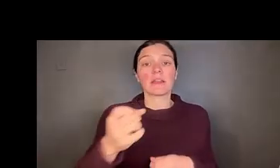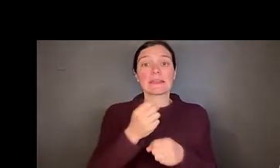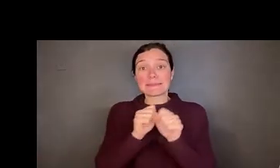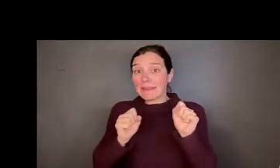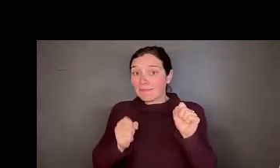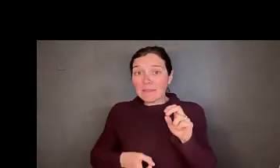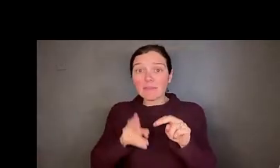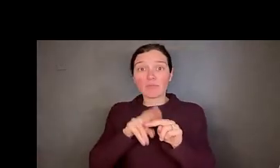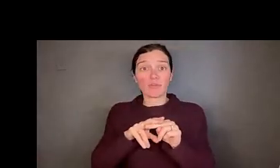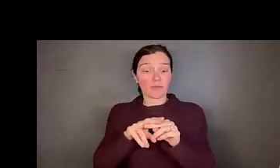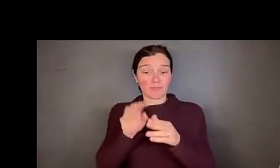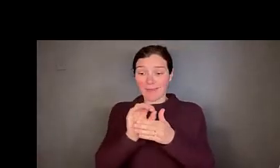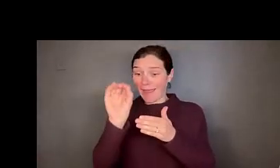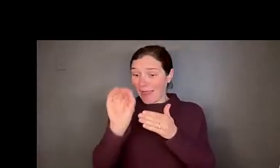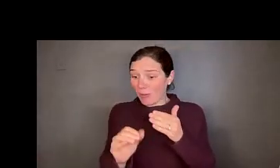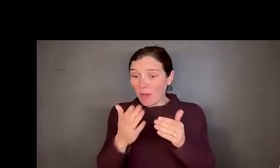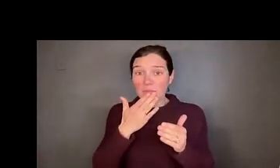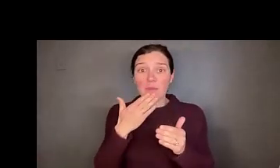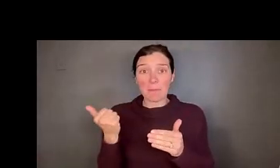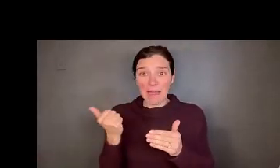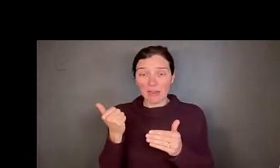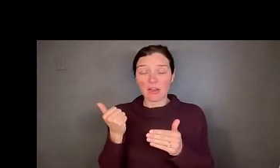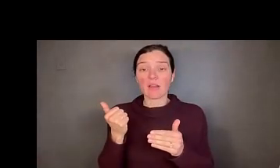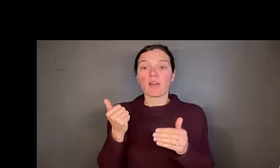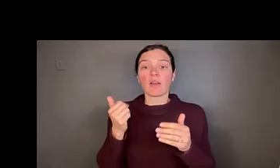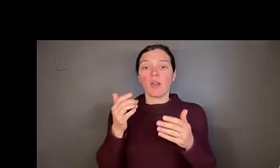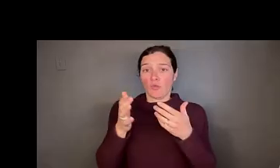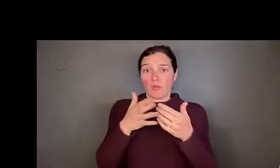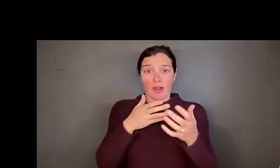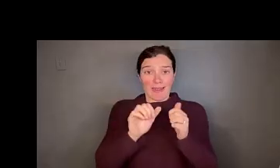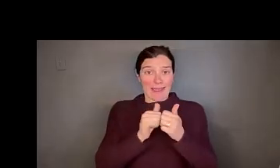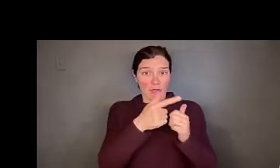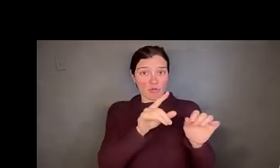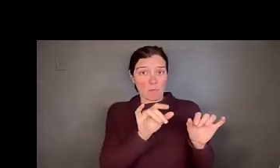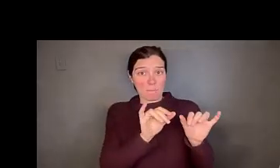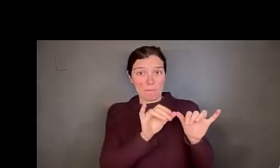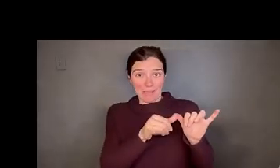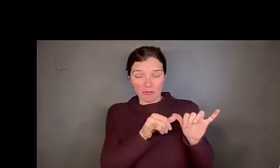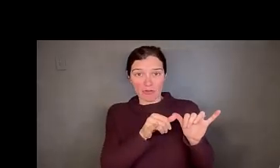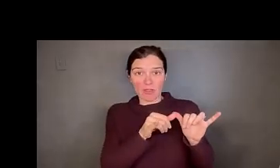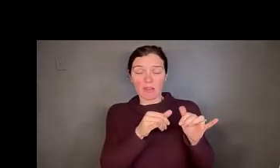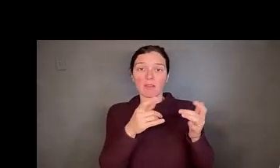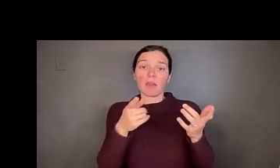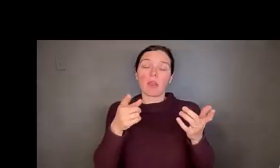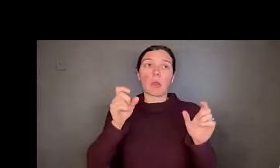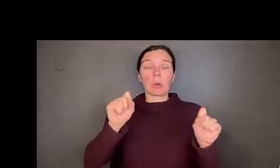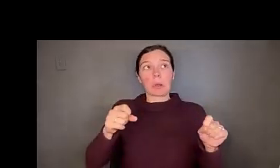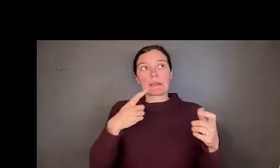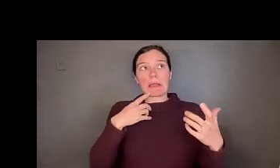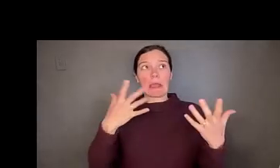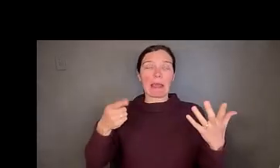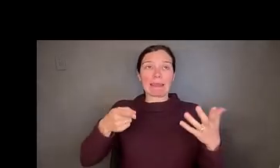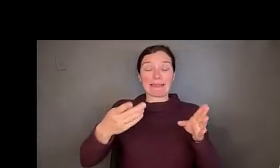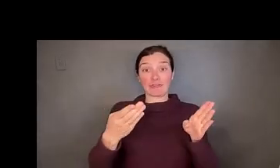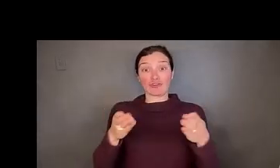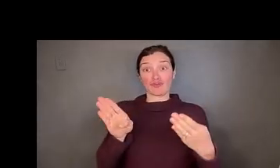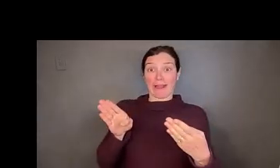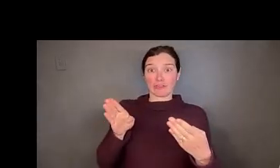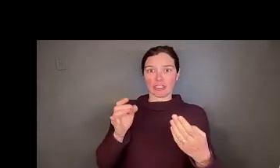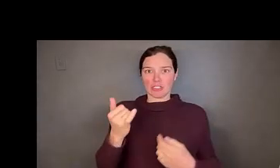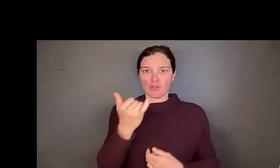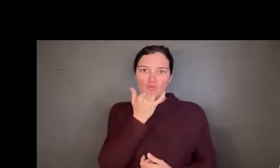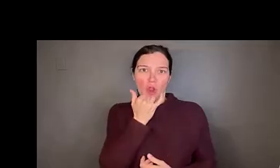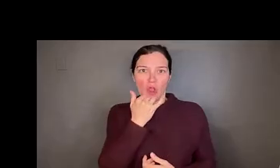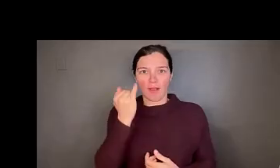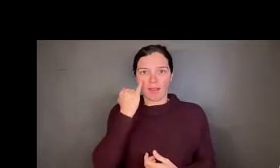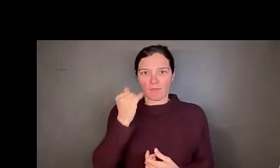The outcomes are better. And regardless how you measure it, some ways you could argue the direction we're going is wrong